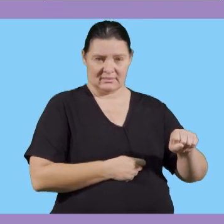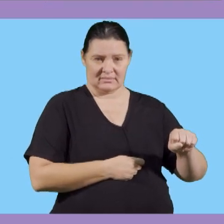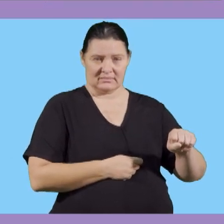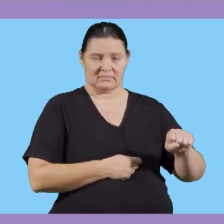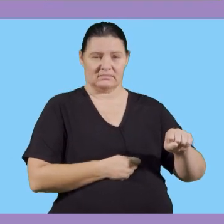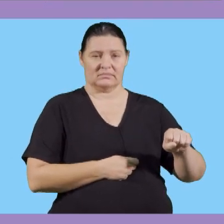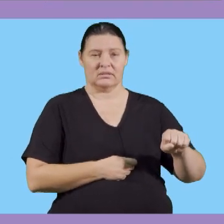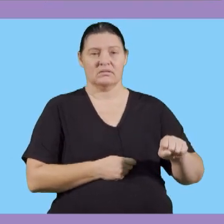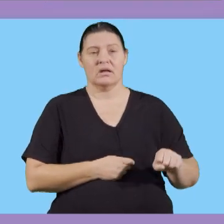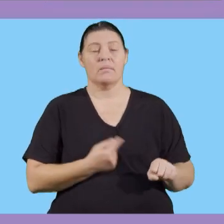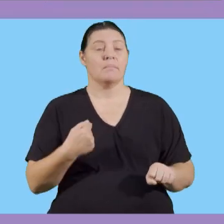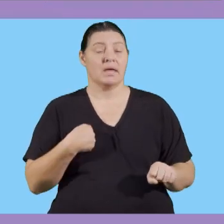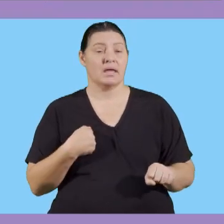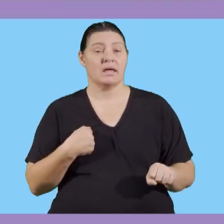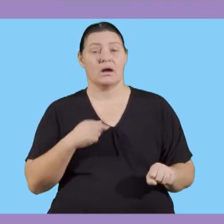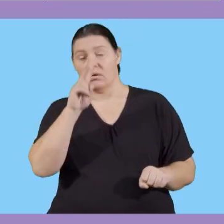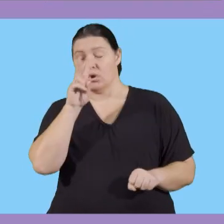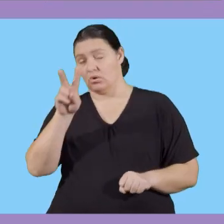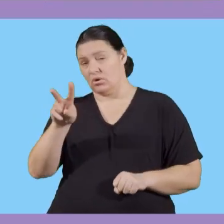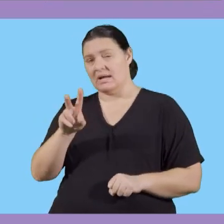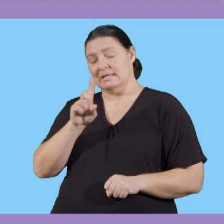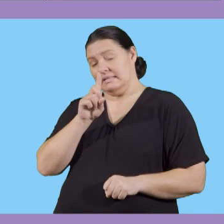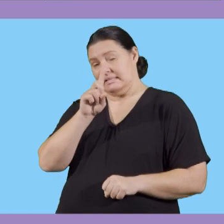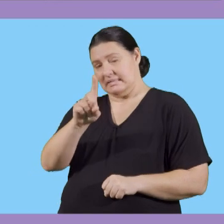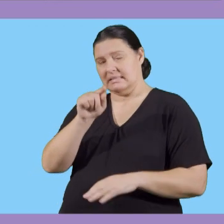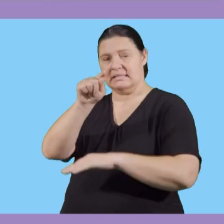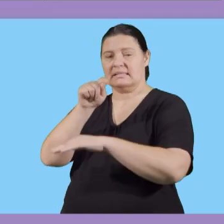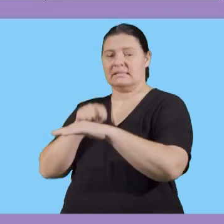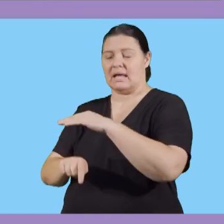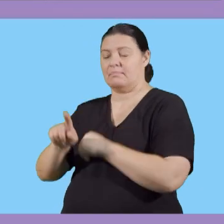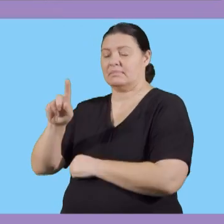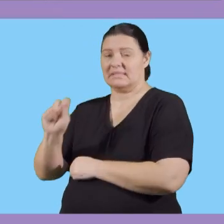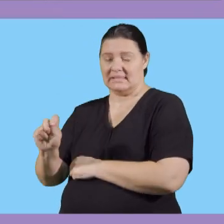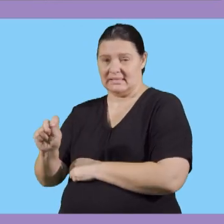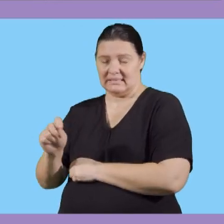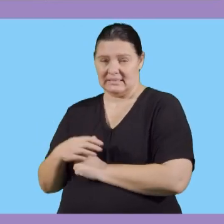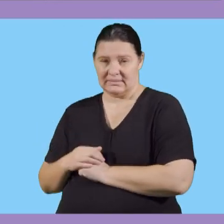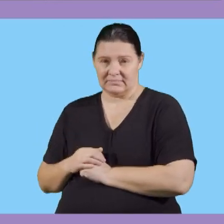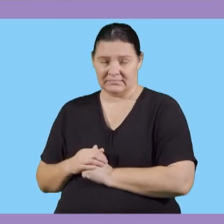calculating for speed. And when I look at my diagram,